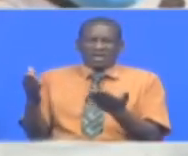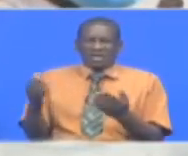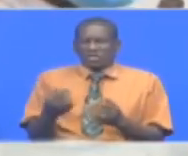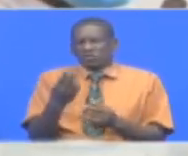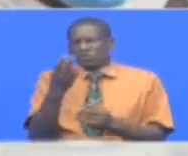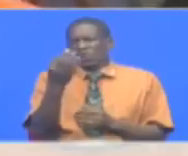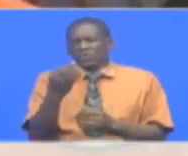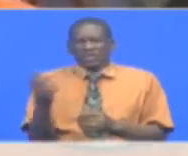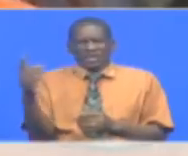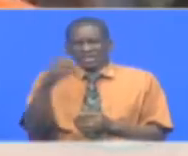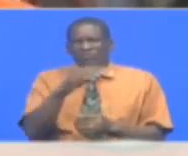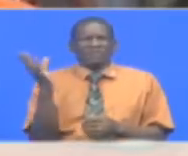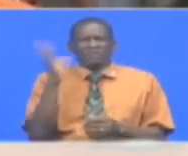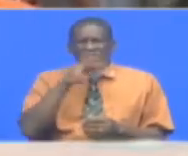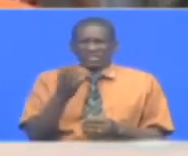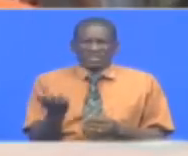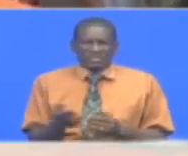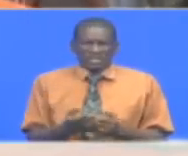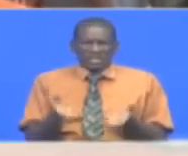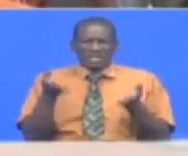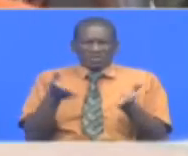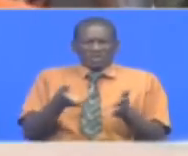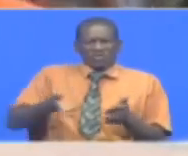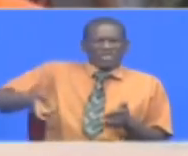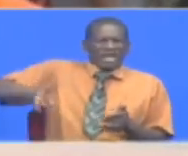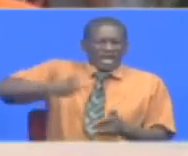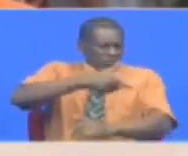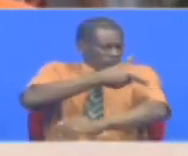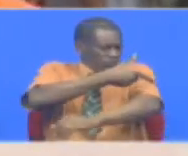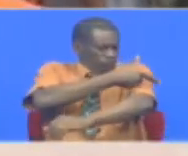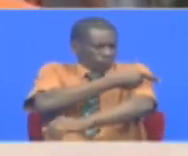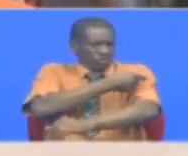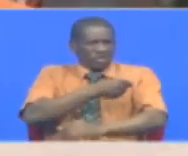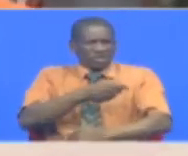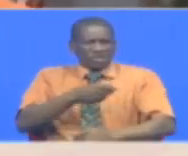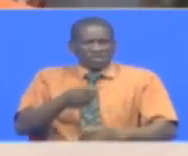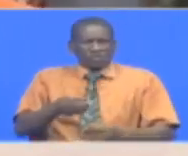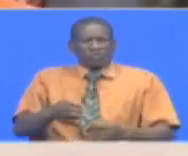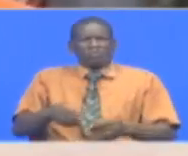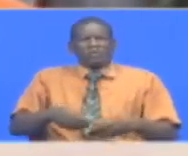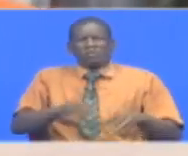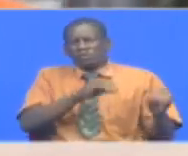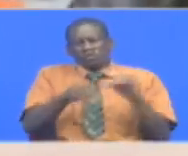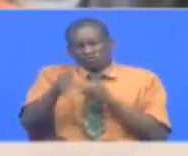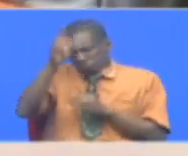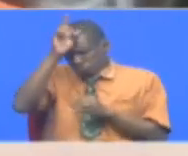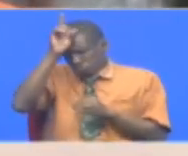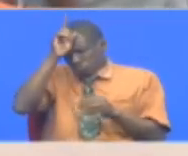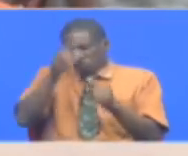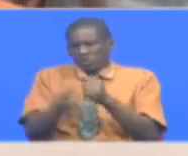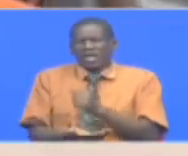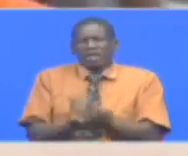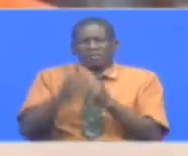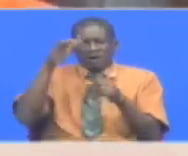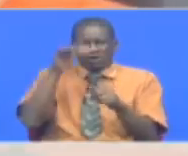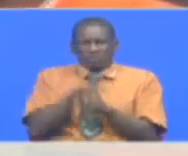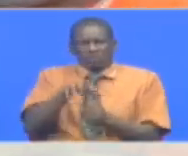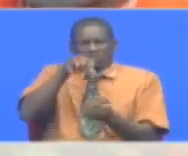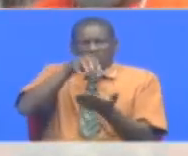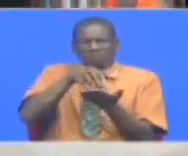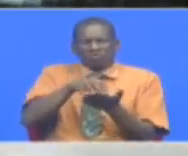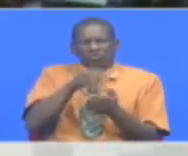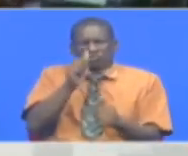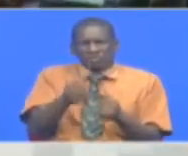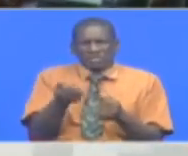tatu, itakuwa imeisha. Kwa hivyo, zikiongezwa hizi chanjo, ziende mashinani. Tutaweza kusaidia zaidi hii hali ambayo